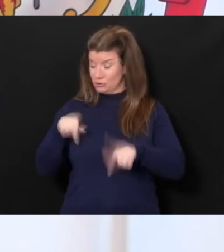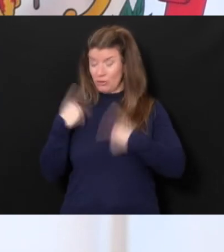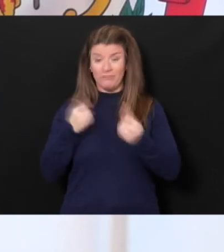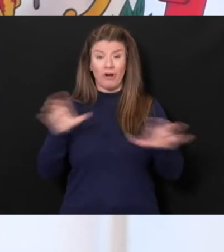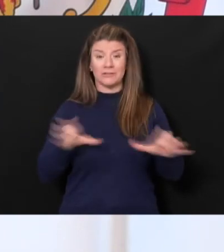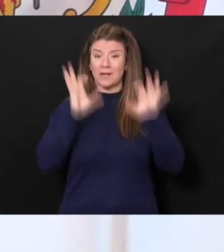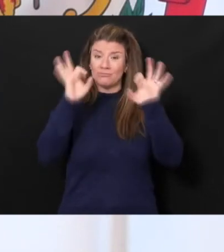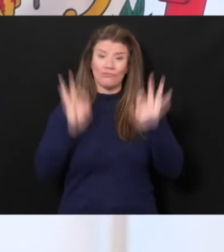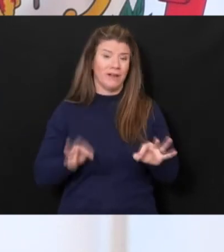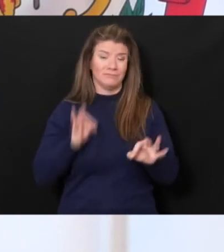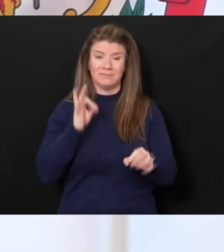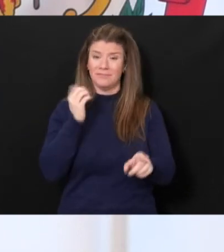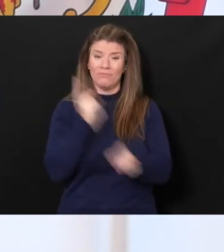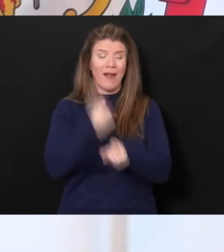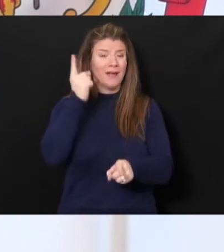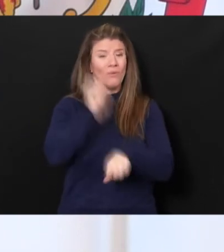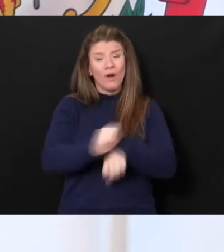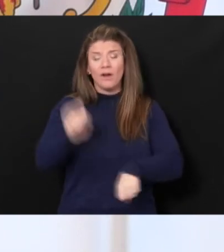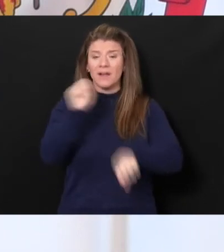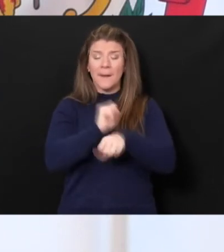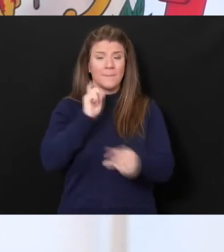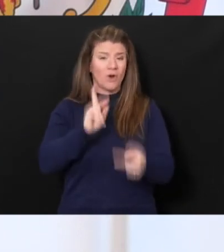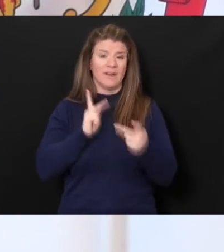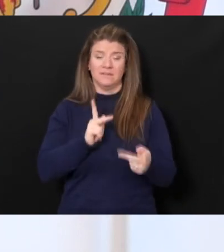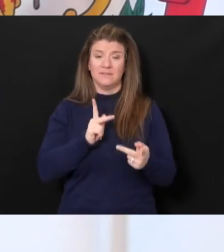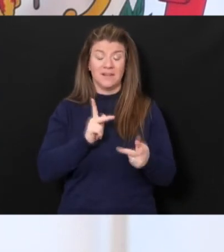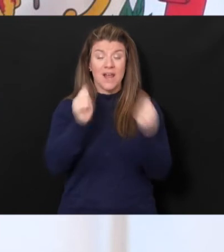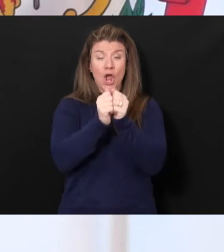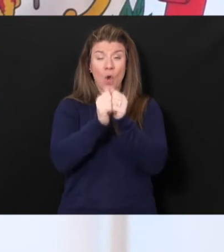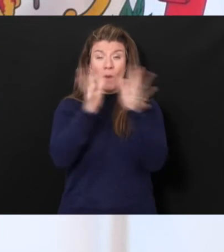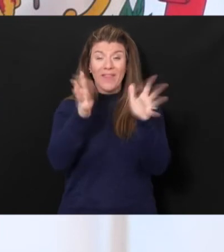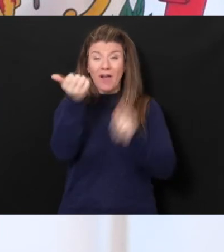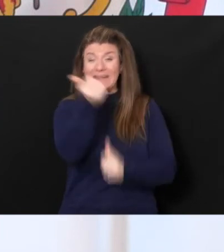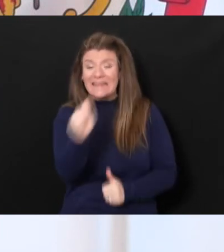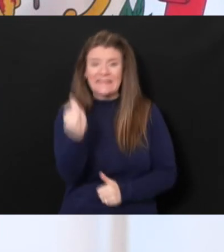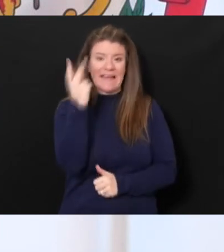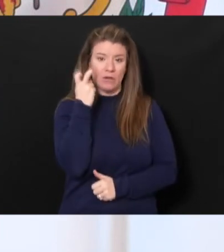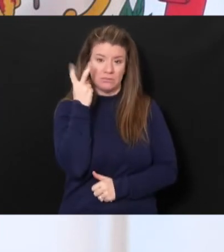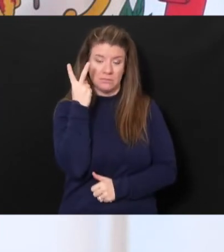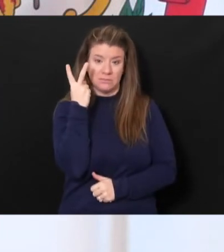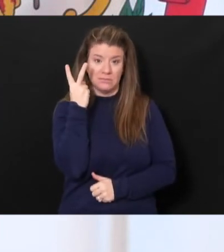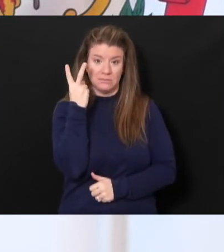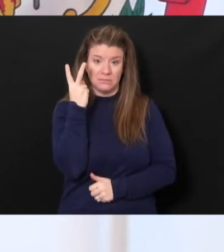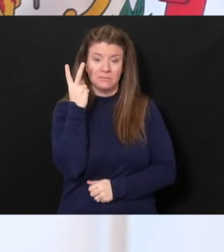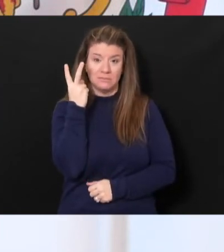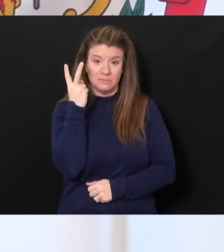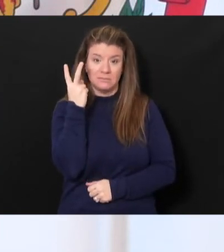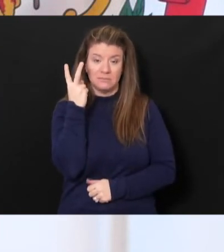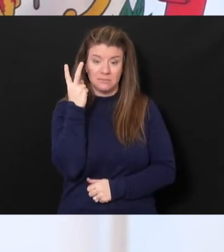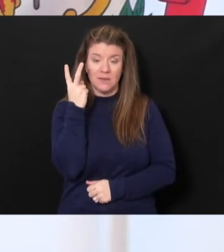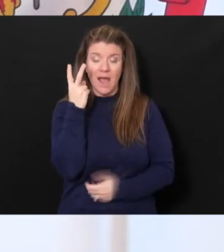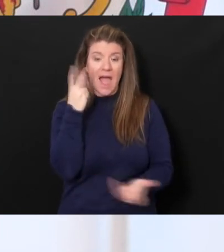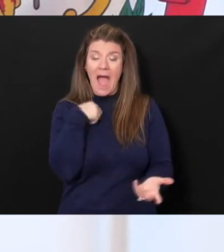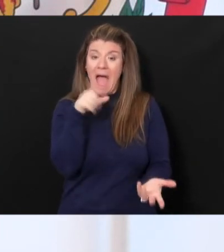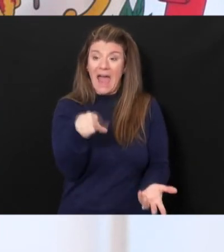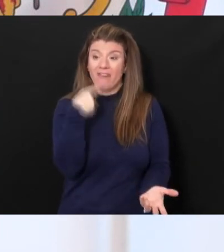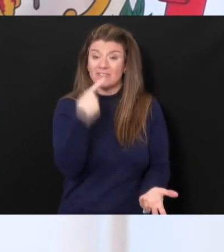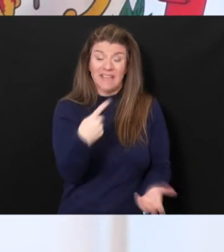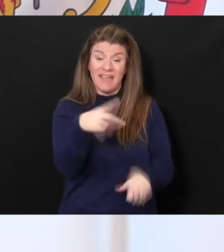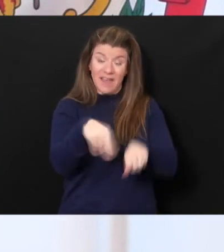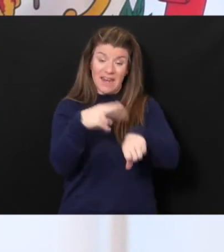have possibly pitched. And absolutely, without any question, I'd have to say the